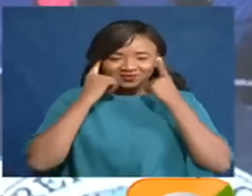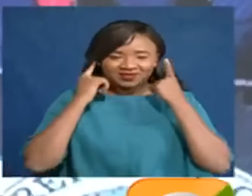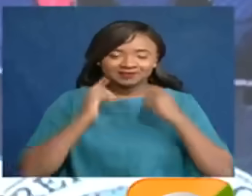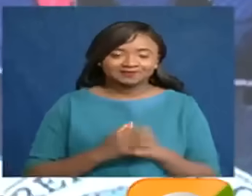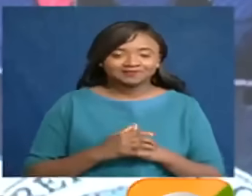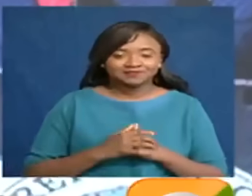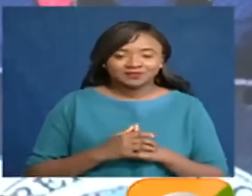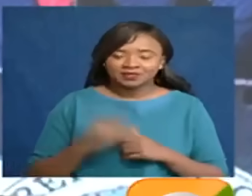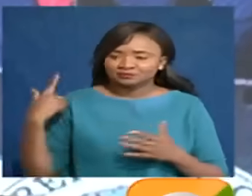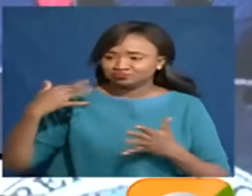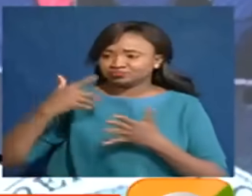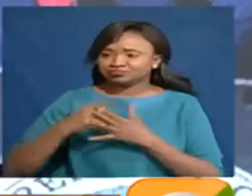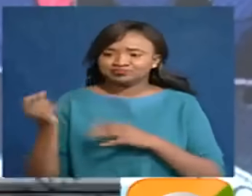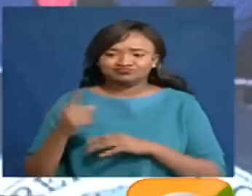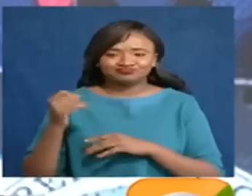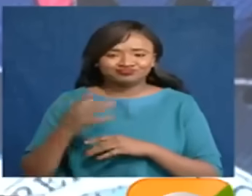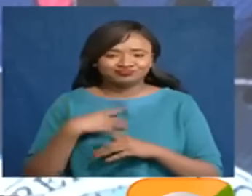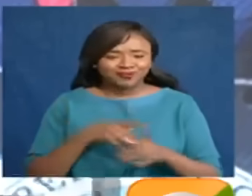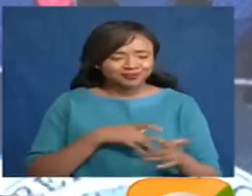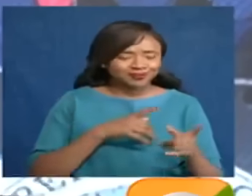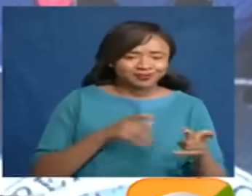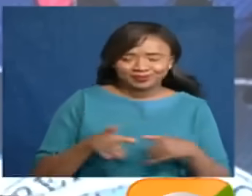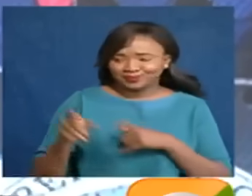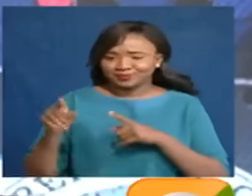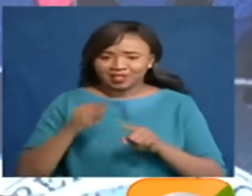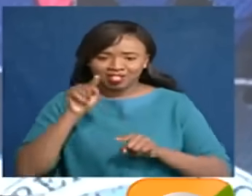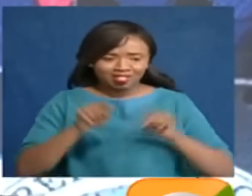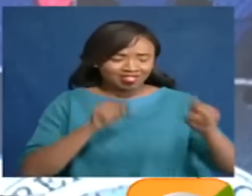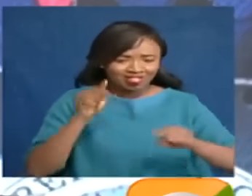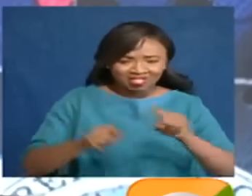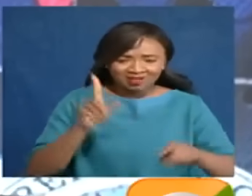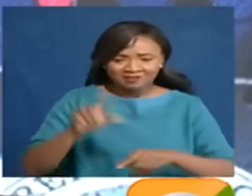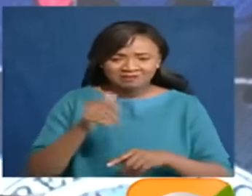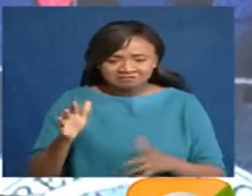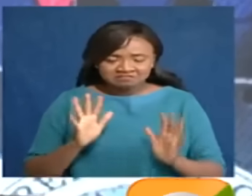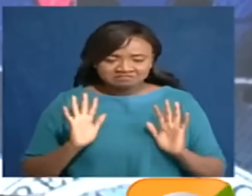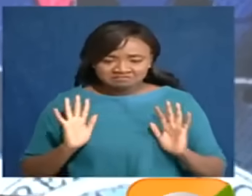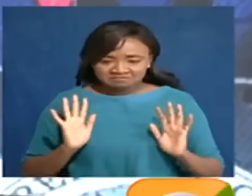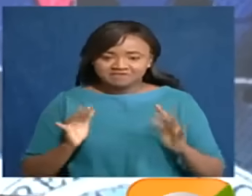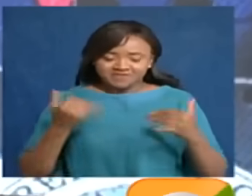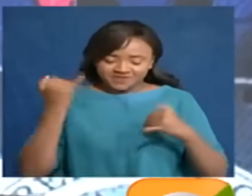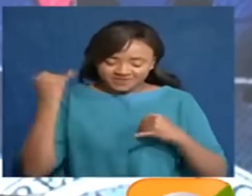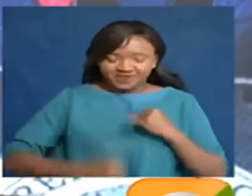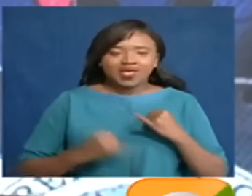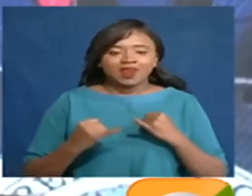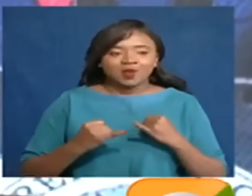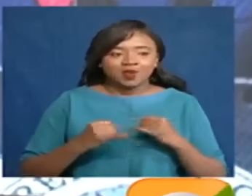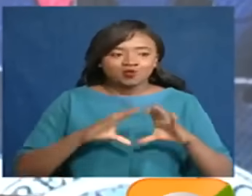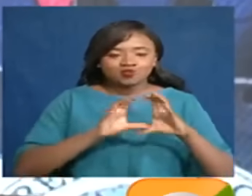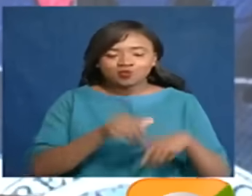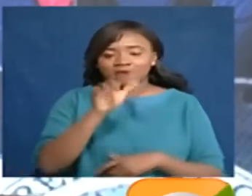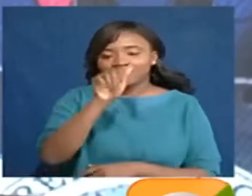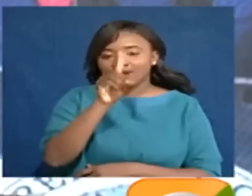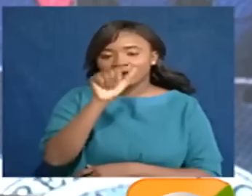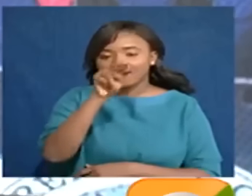tonight after months of accusations, counter-accusations and defense of an Indian conglomerate, the Adani Group. President William Ruto